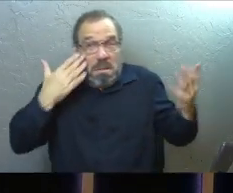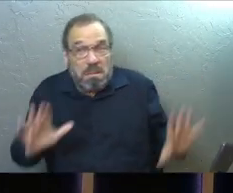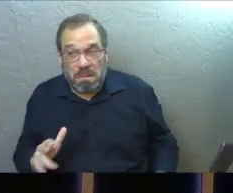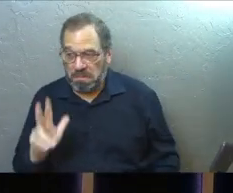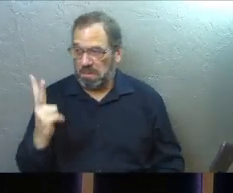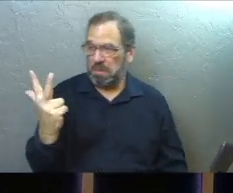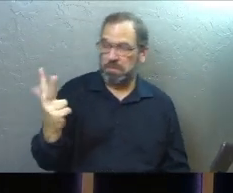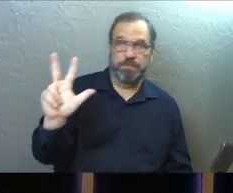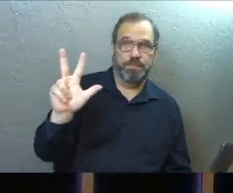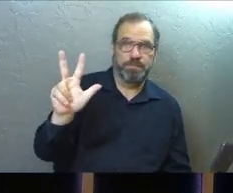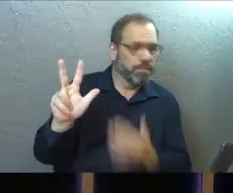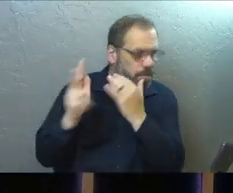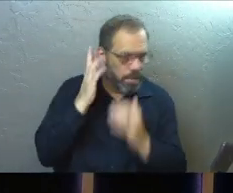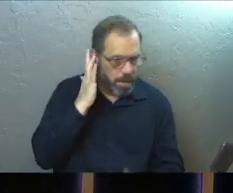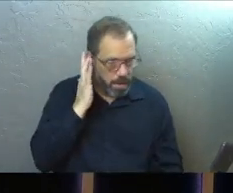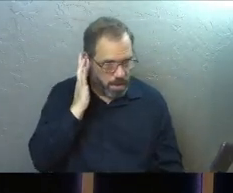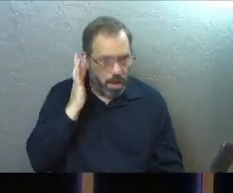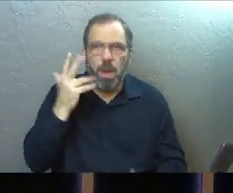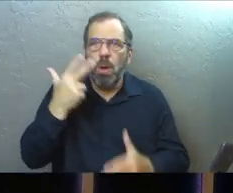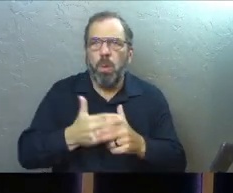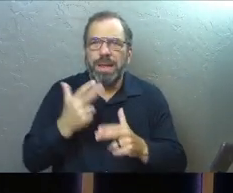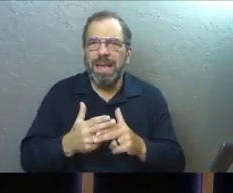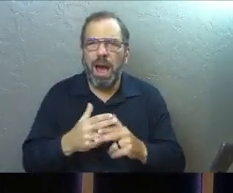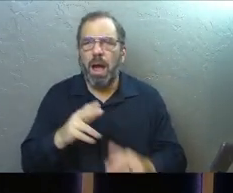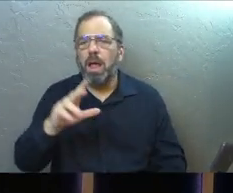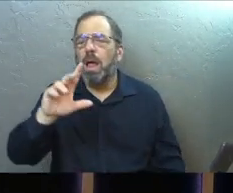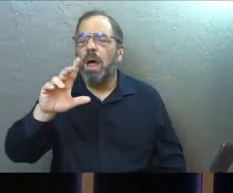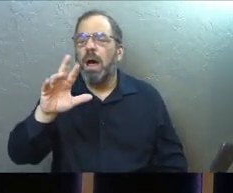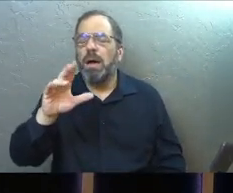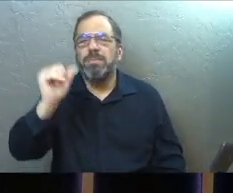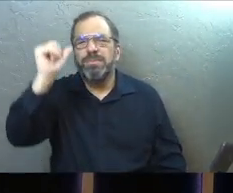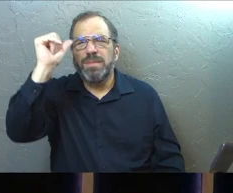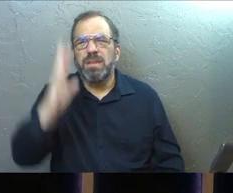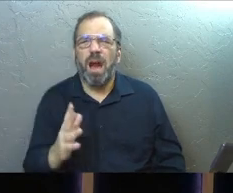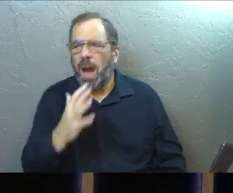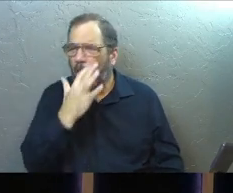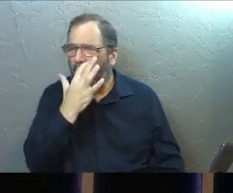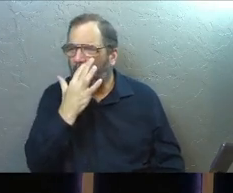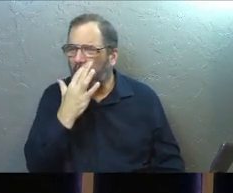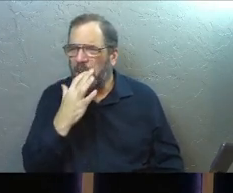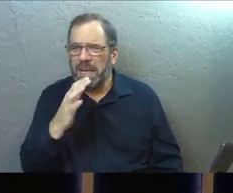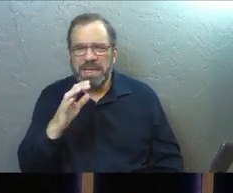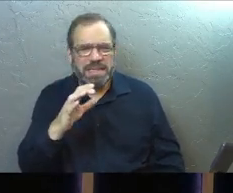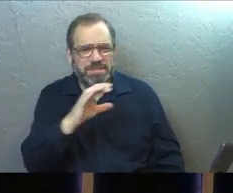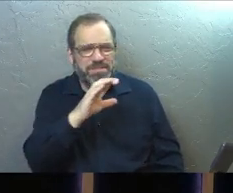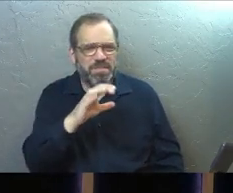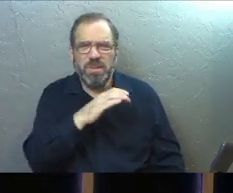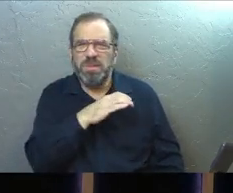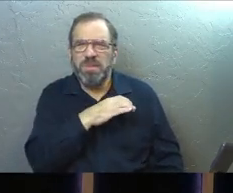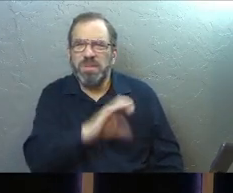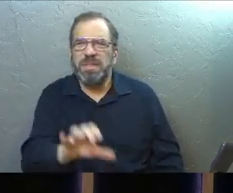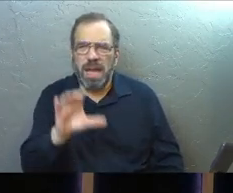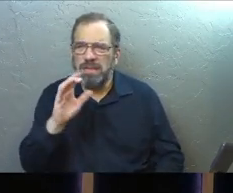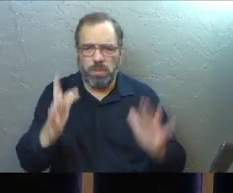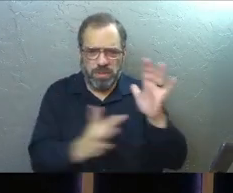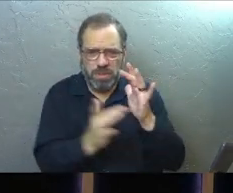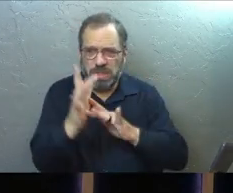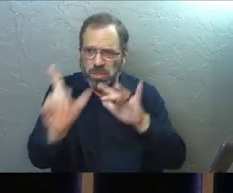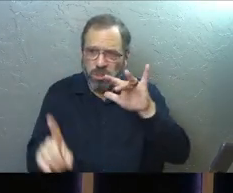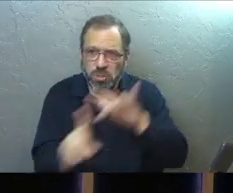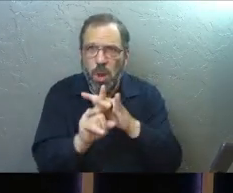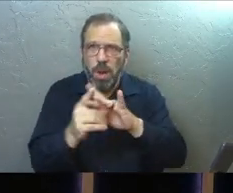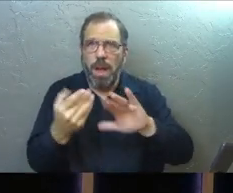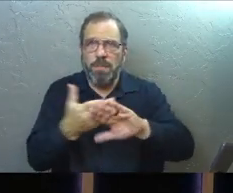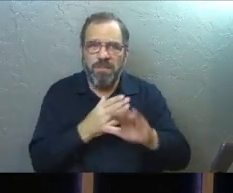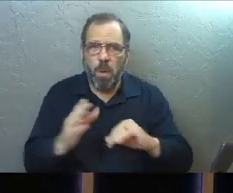know. It's Yahweh. We call this a theophany. We call it a Christophany. It's when Jesus Christ appeared